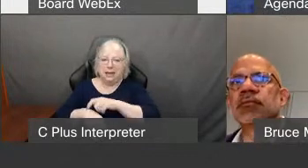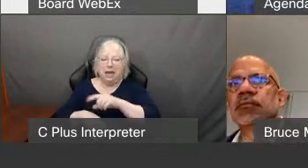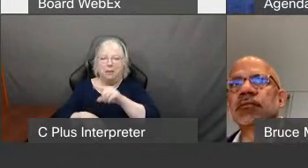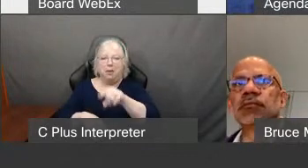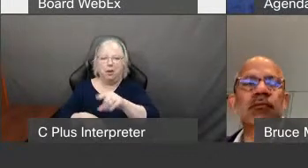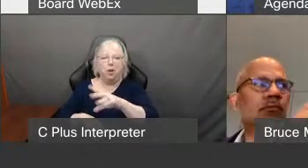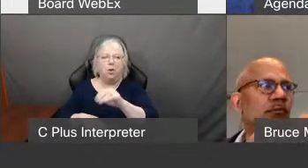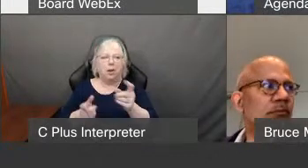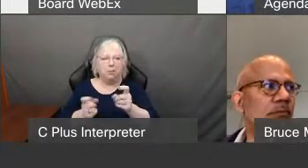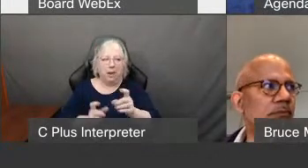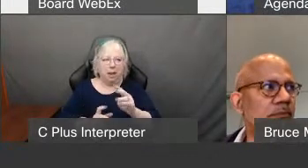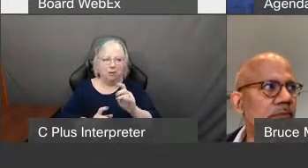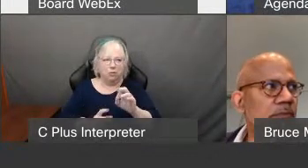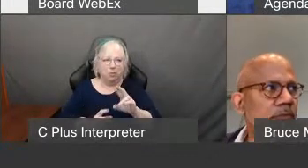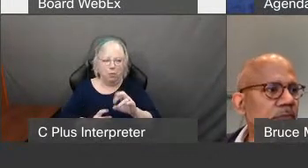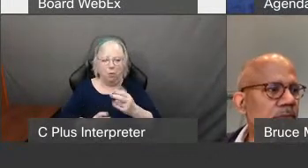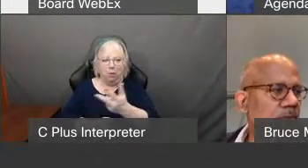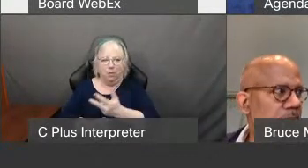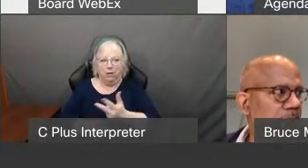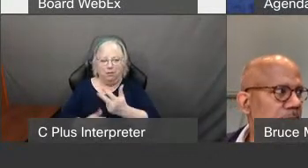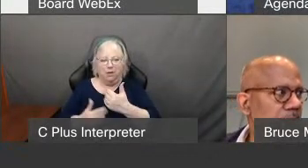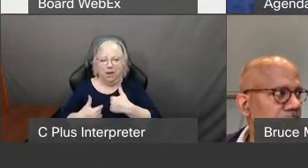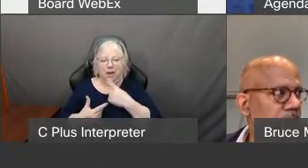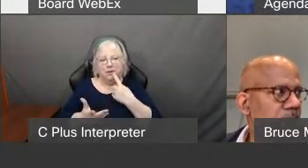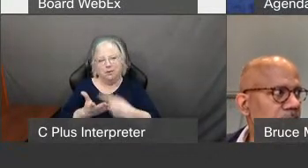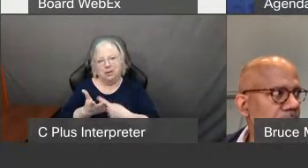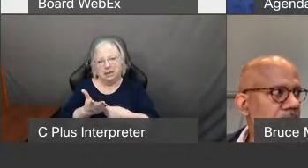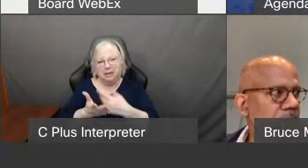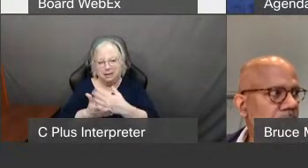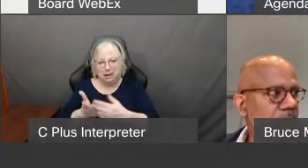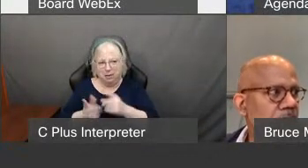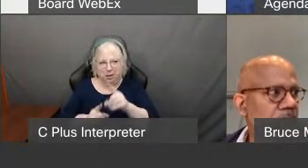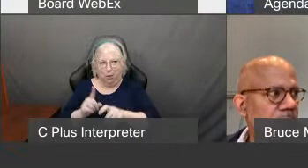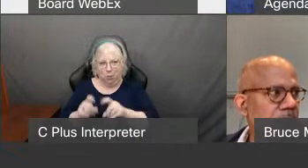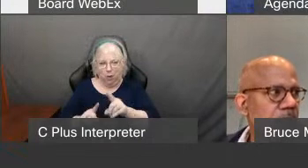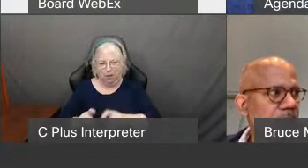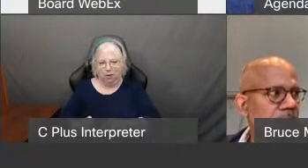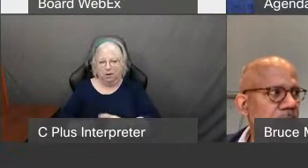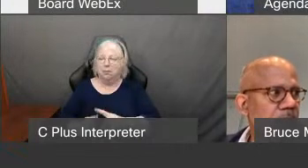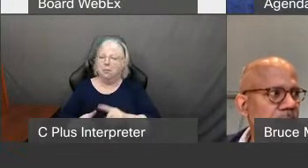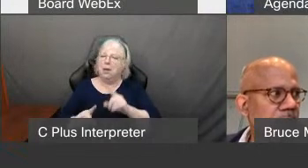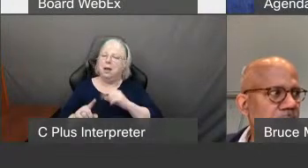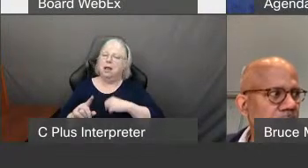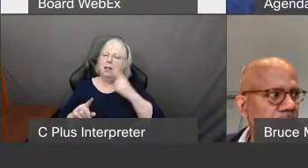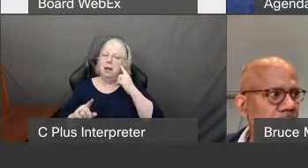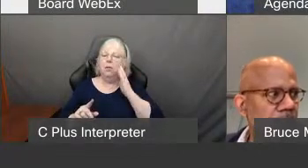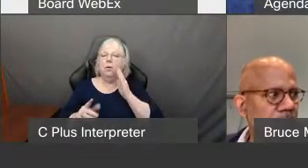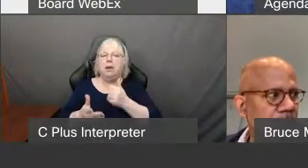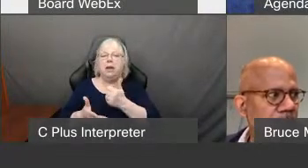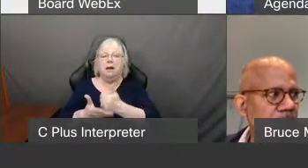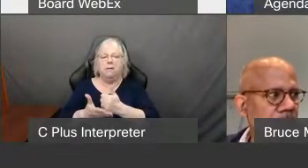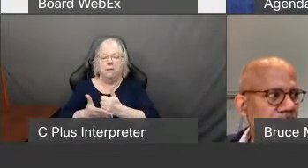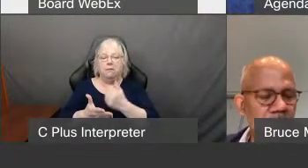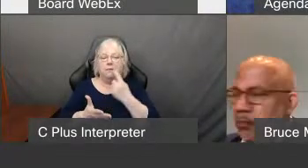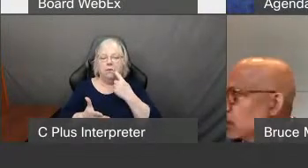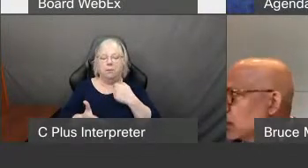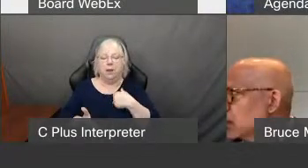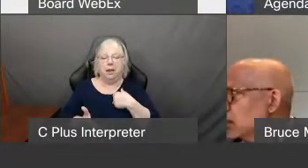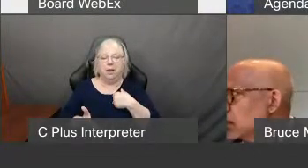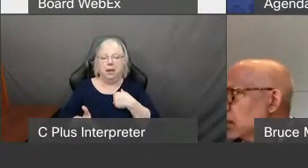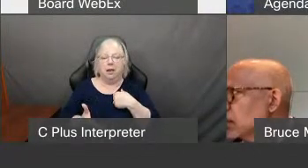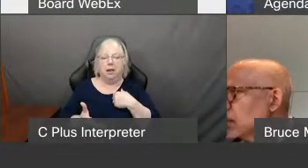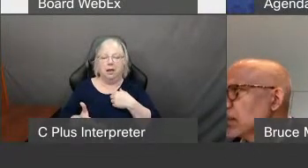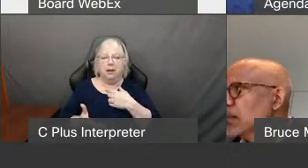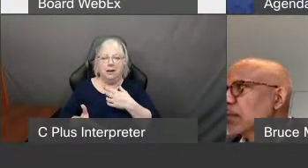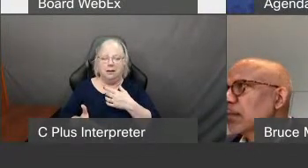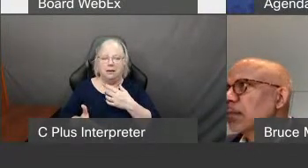to talk about some of the questions. But I think it would be helpful for me to be a